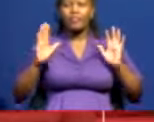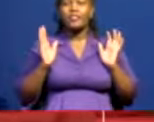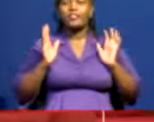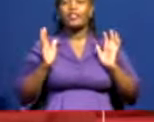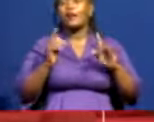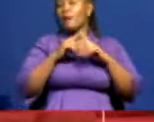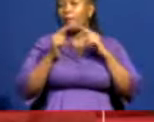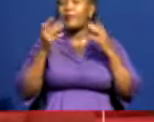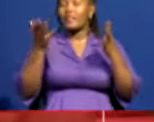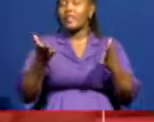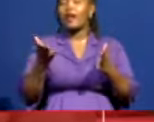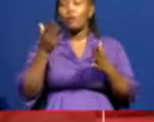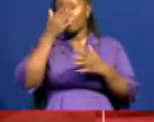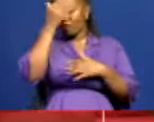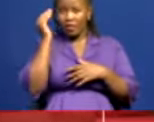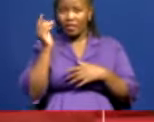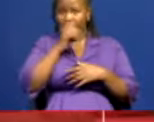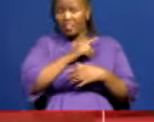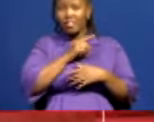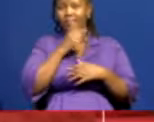Lakini munaonekana mumesahau.